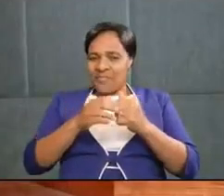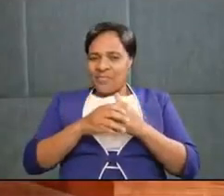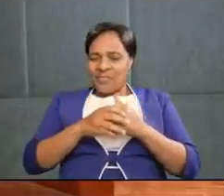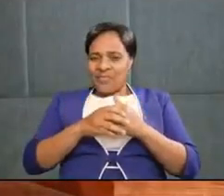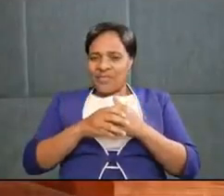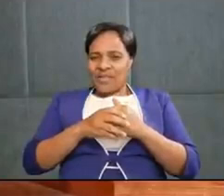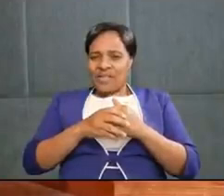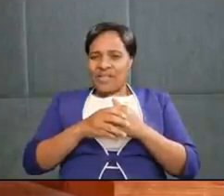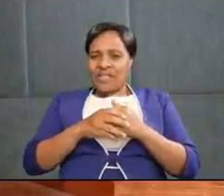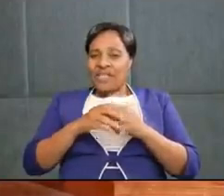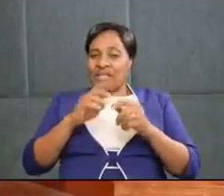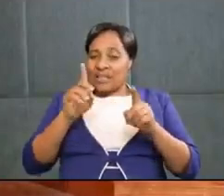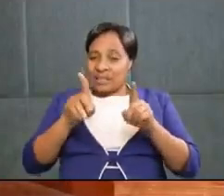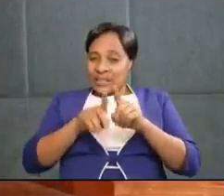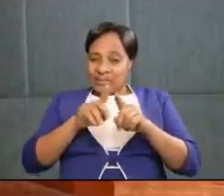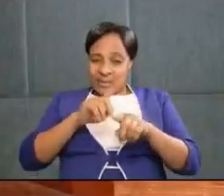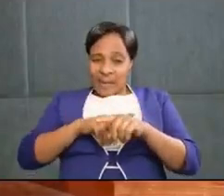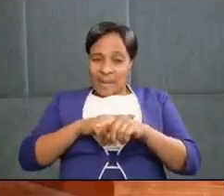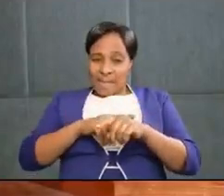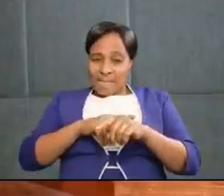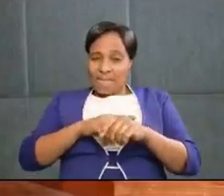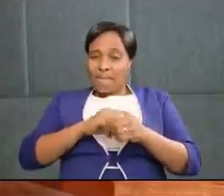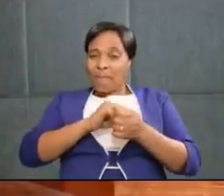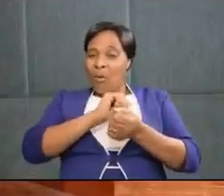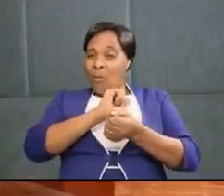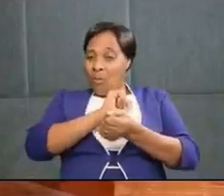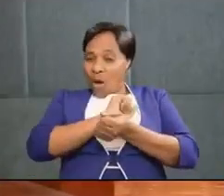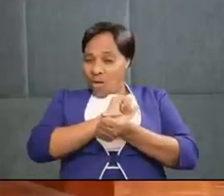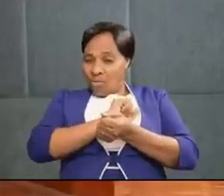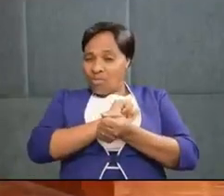Was Paul persecuted?